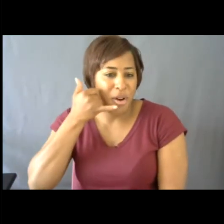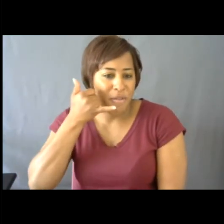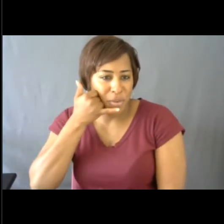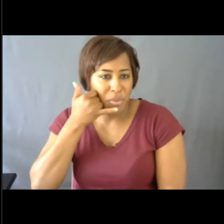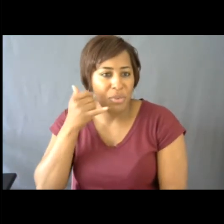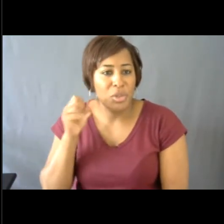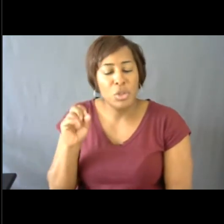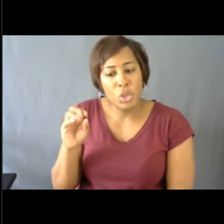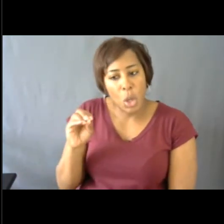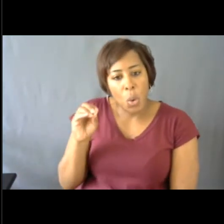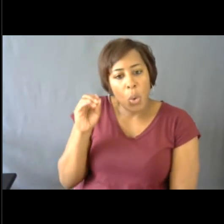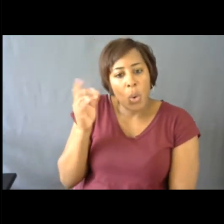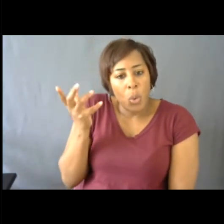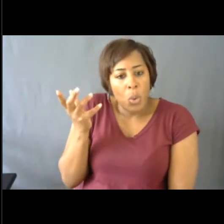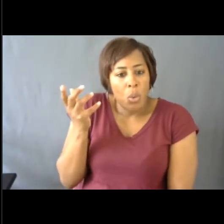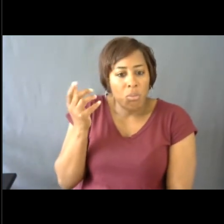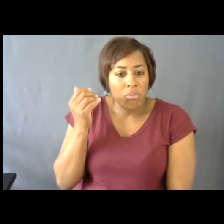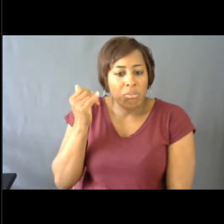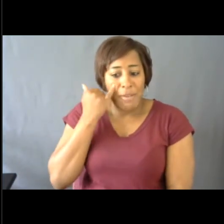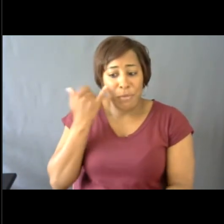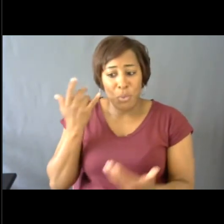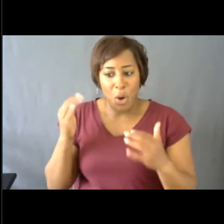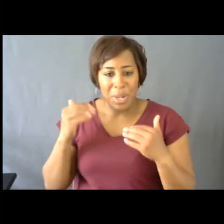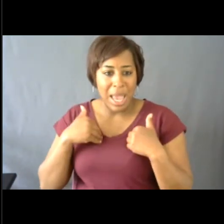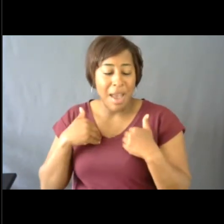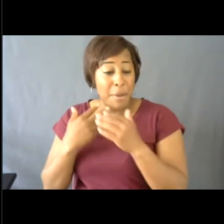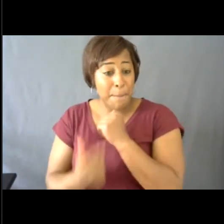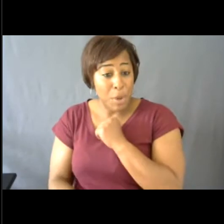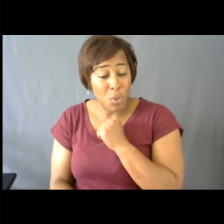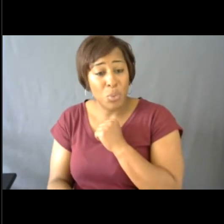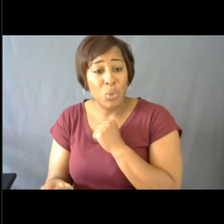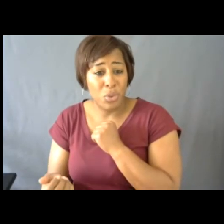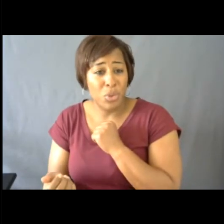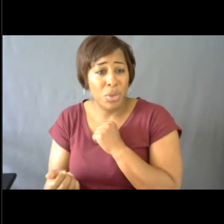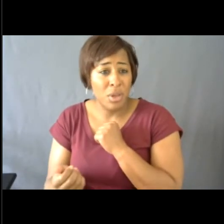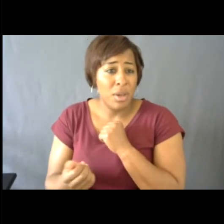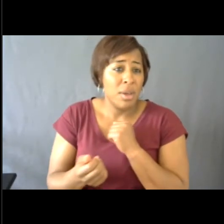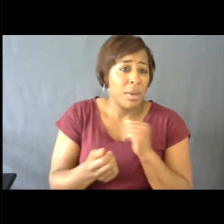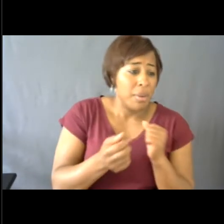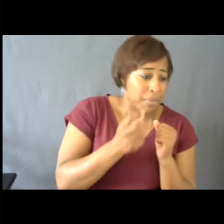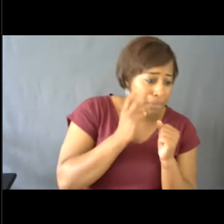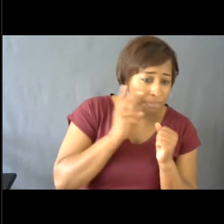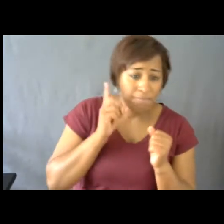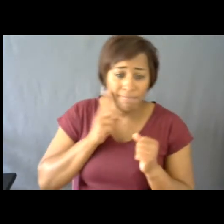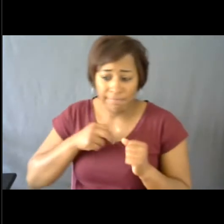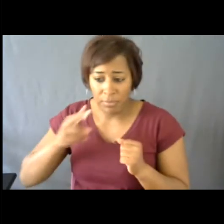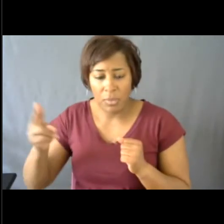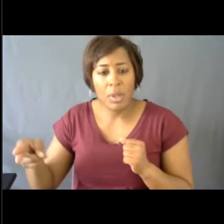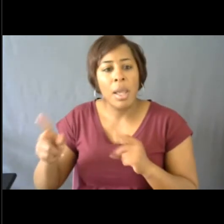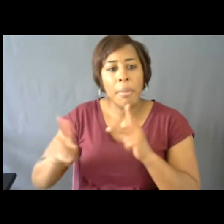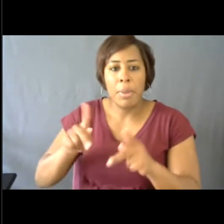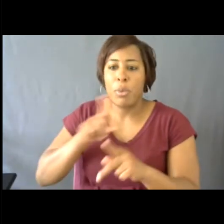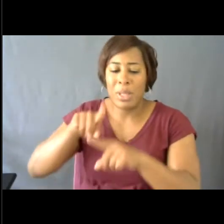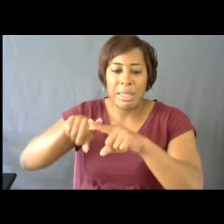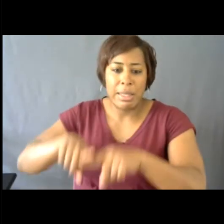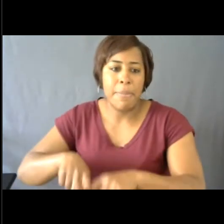are already. In both populations, we found that people tended to depend on phone alerts.